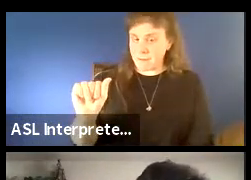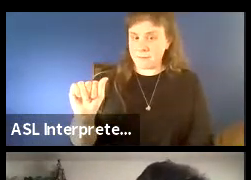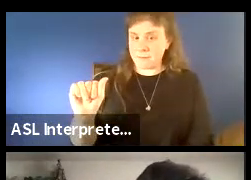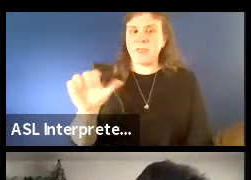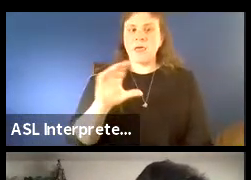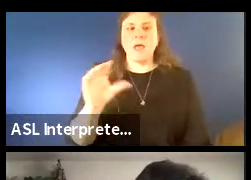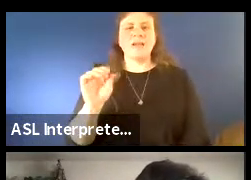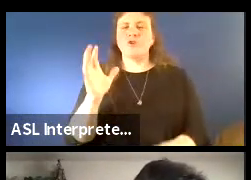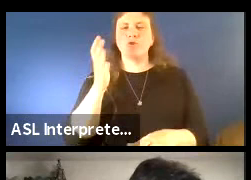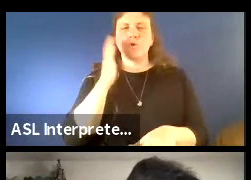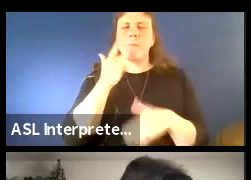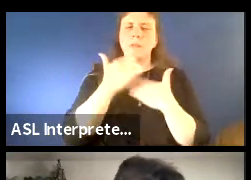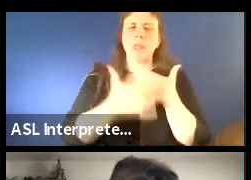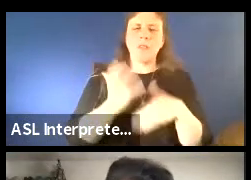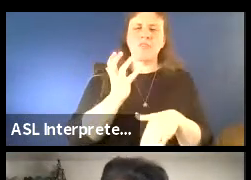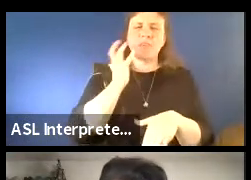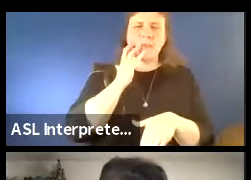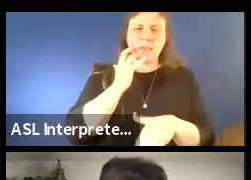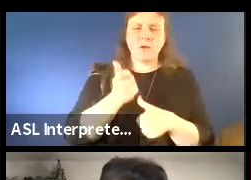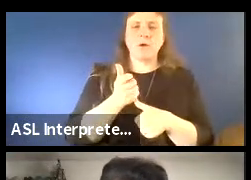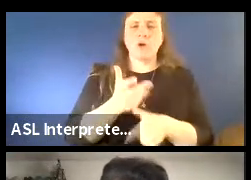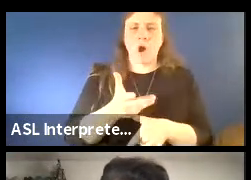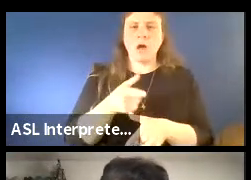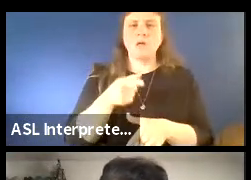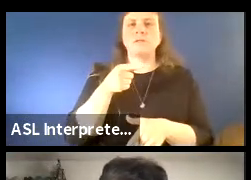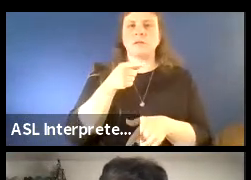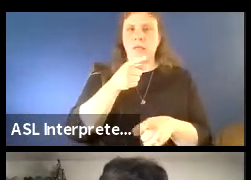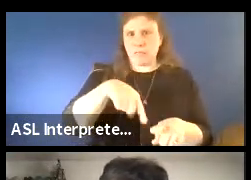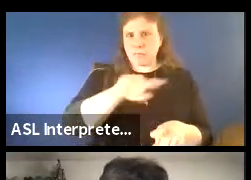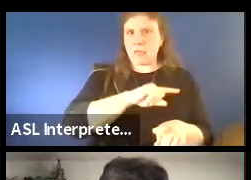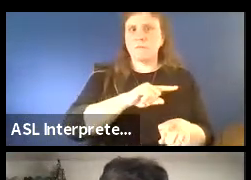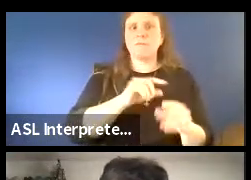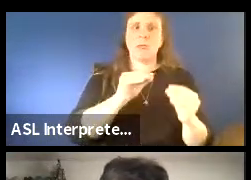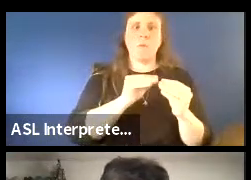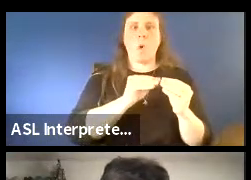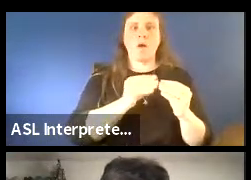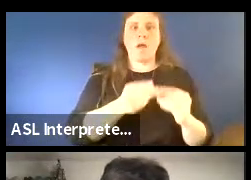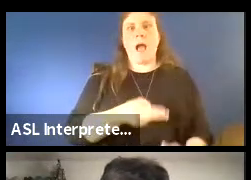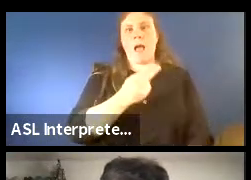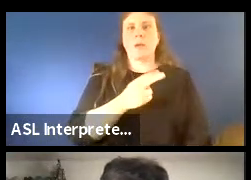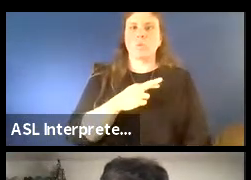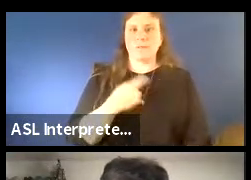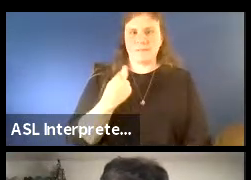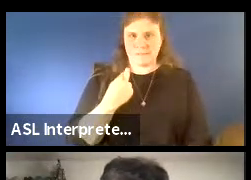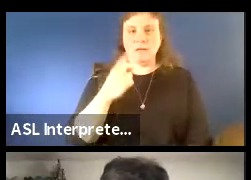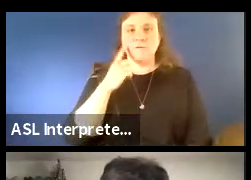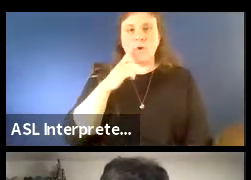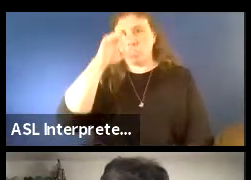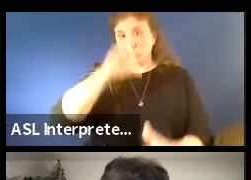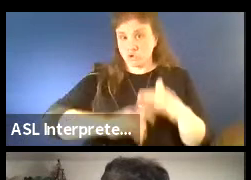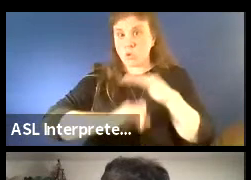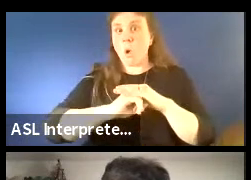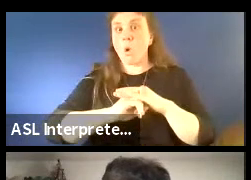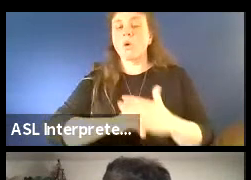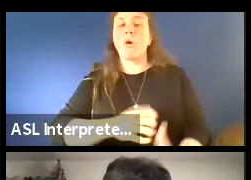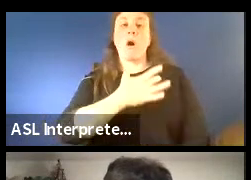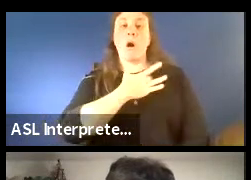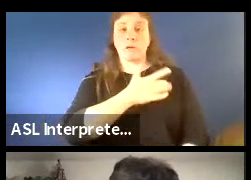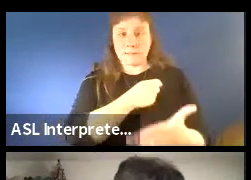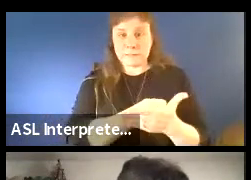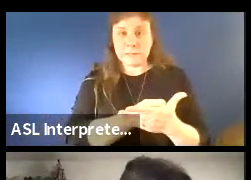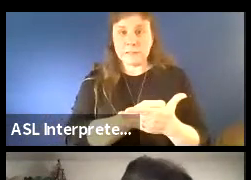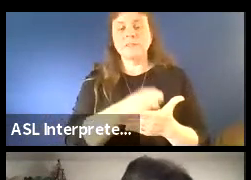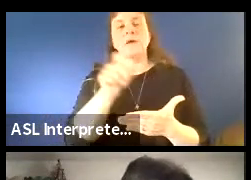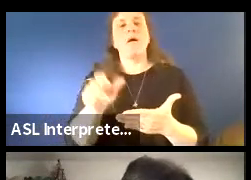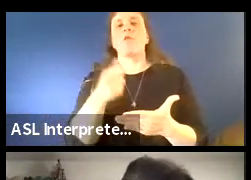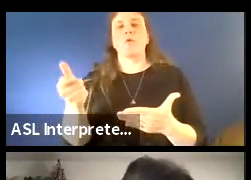thickening of the blood and other things that put them at higher risks of stroke, heart disease, and like